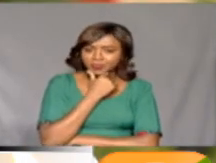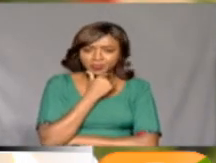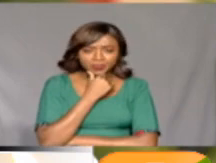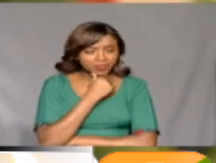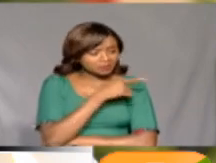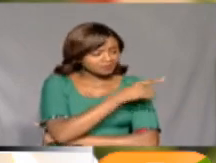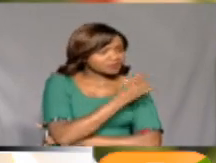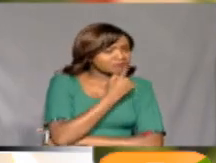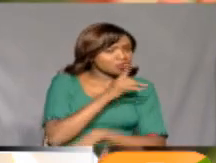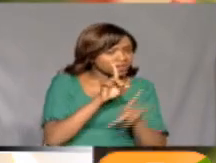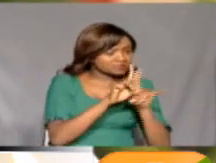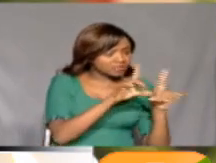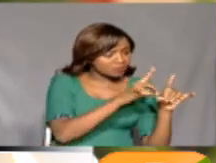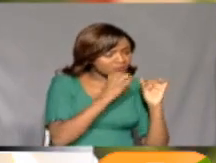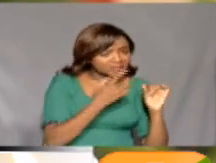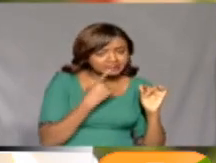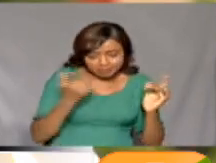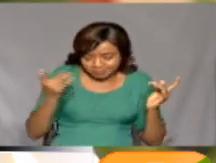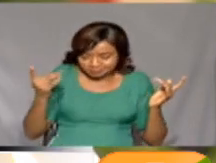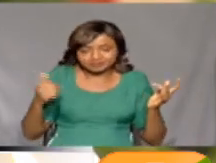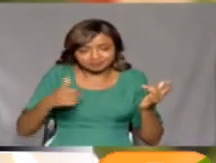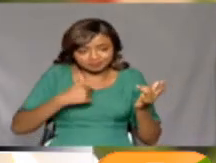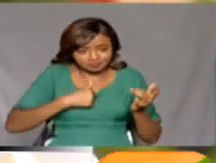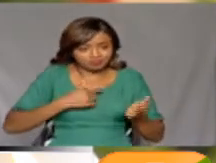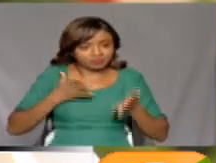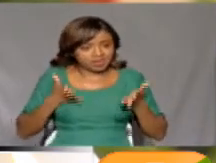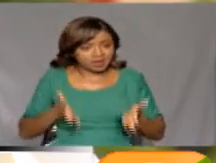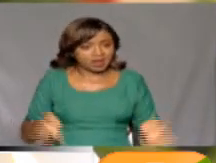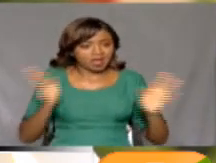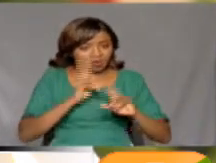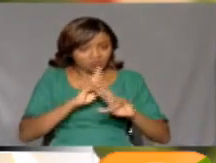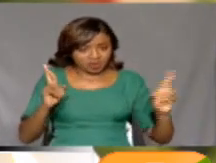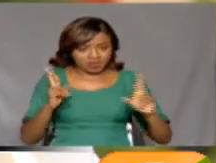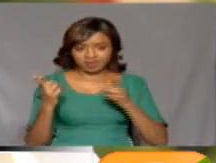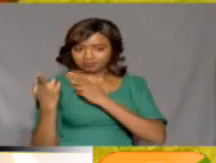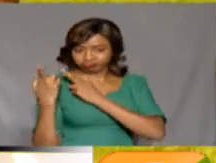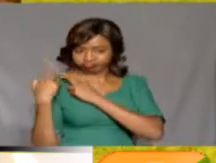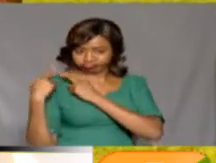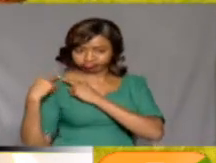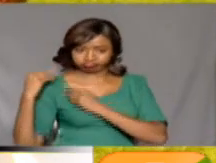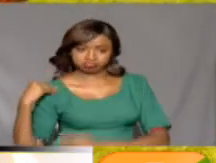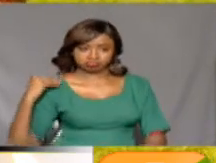said he's ready to hand over to whoever wins.